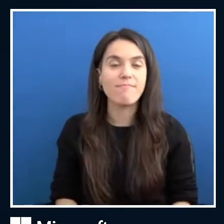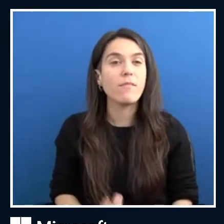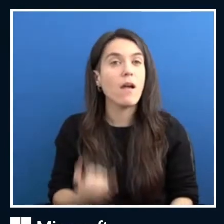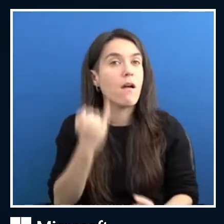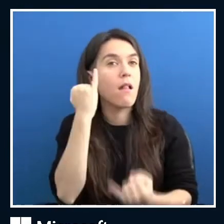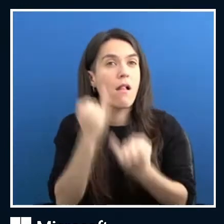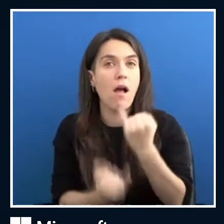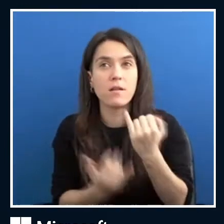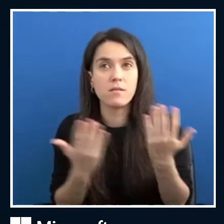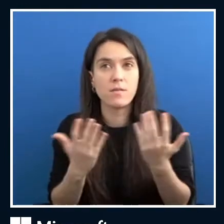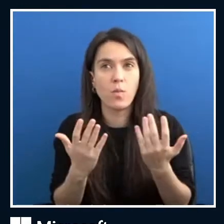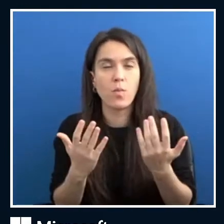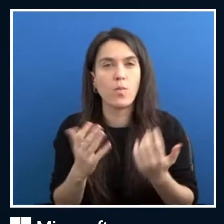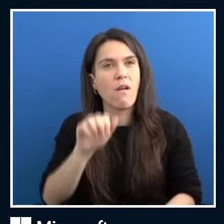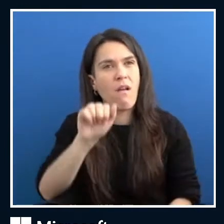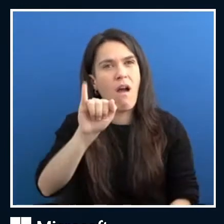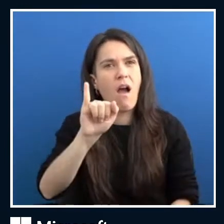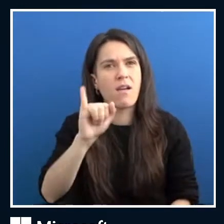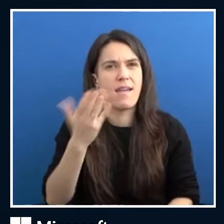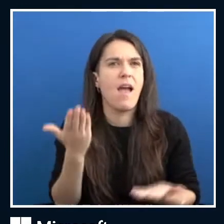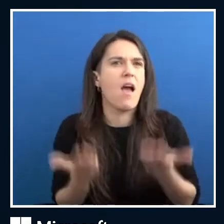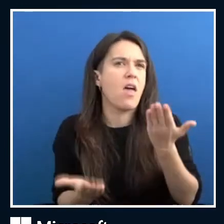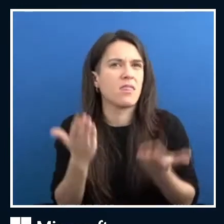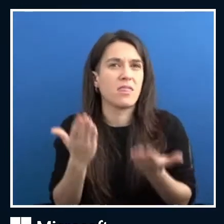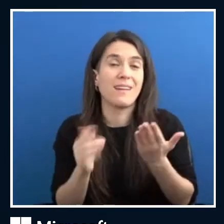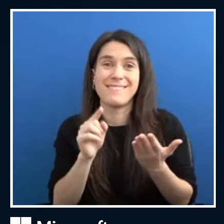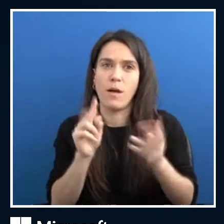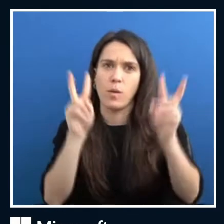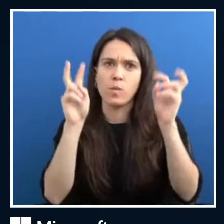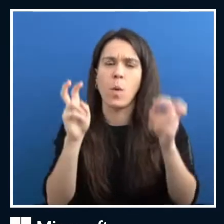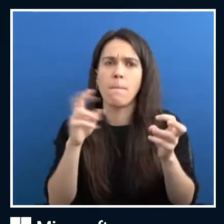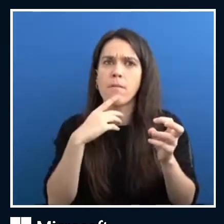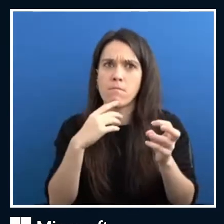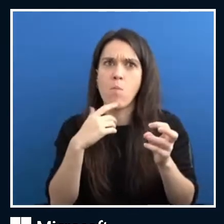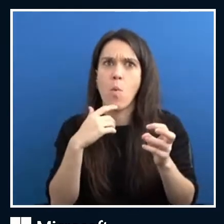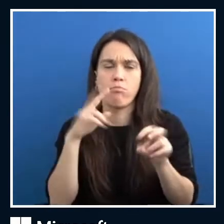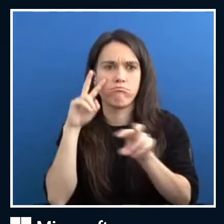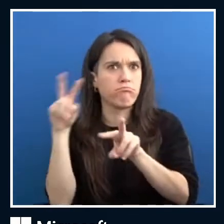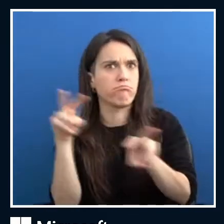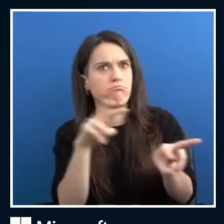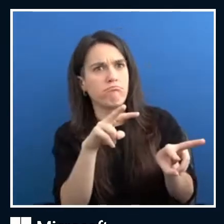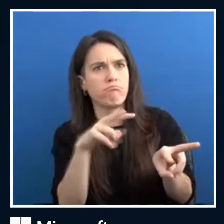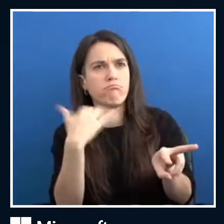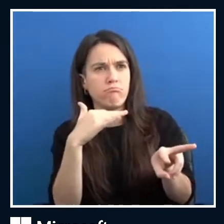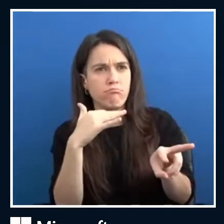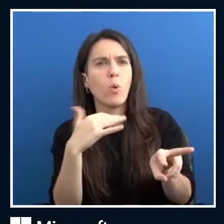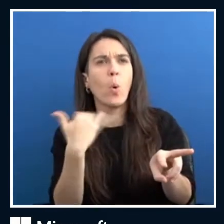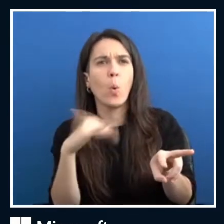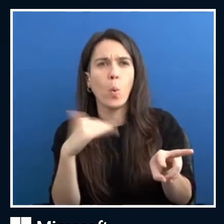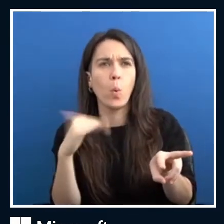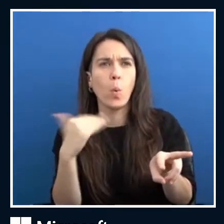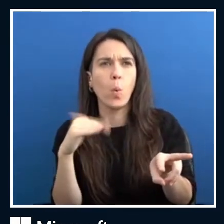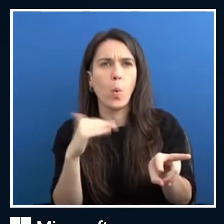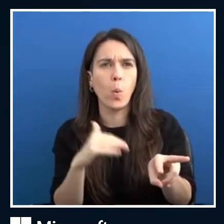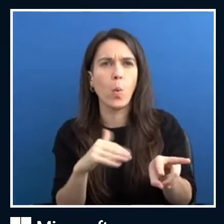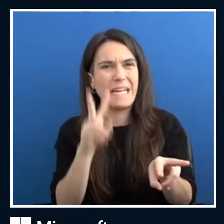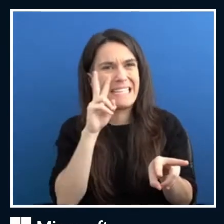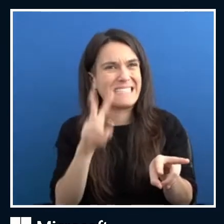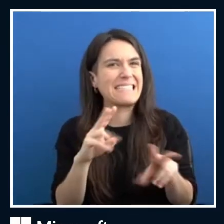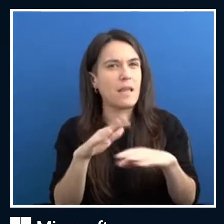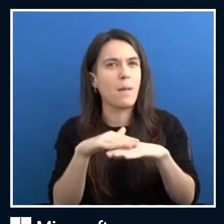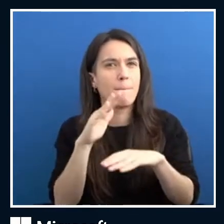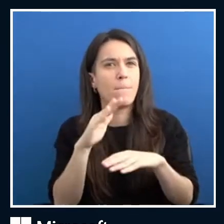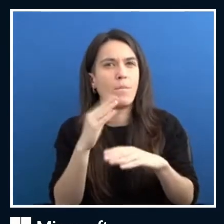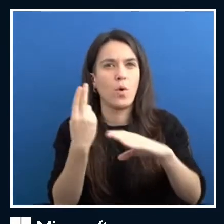ethics field. It's getting hotter, and we see different news on this